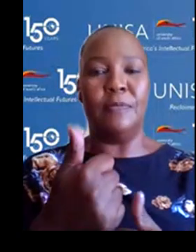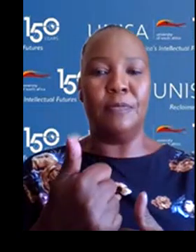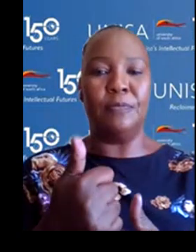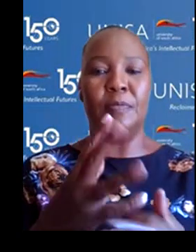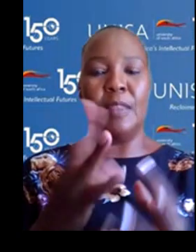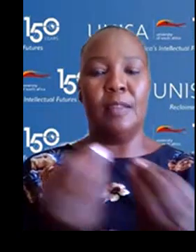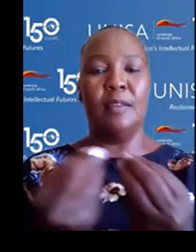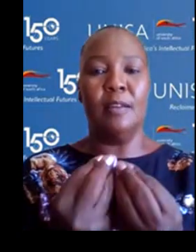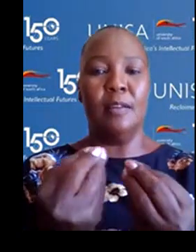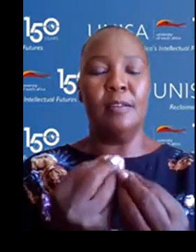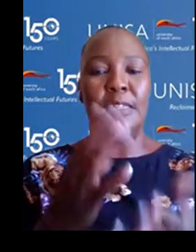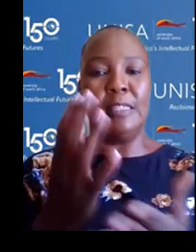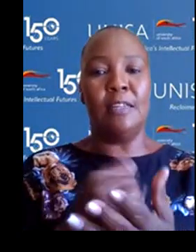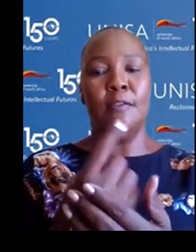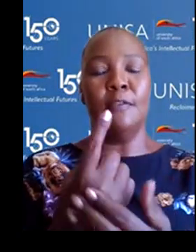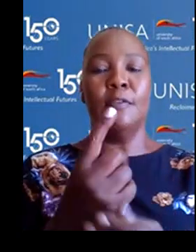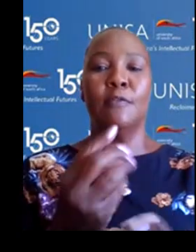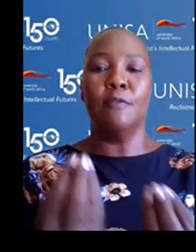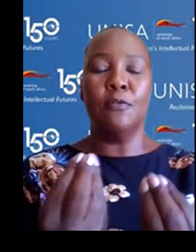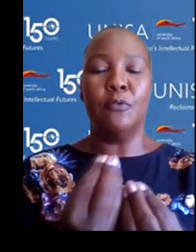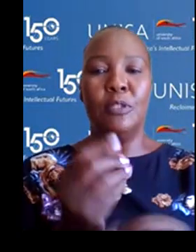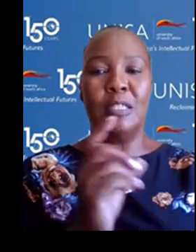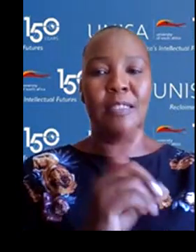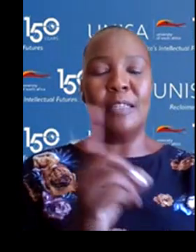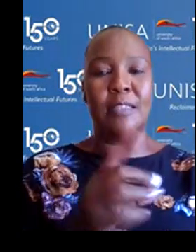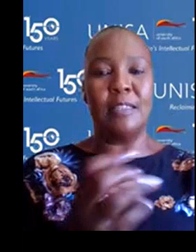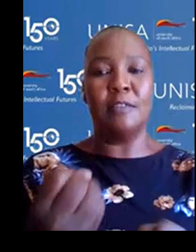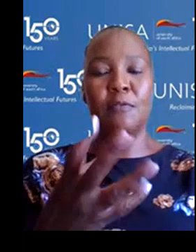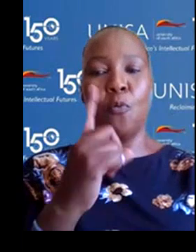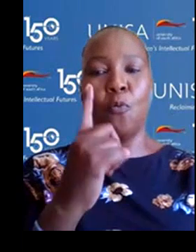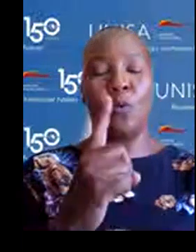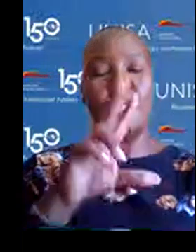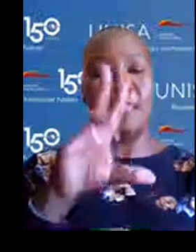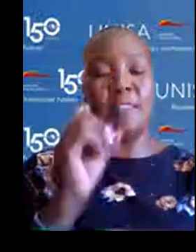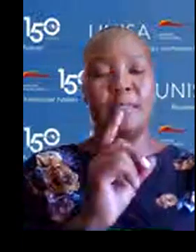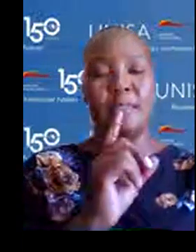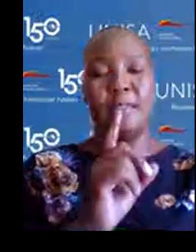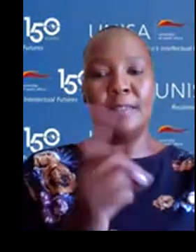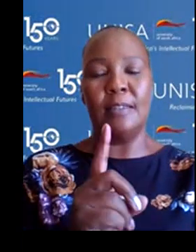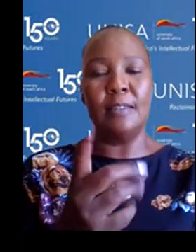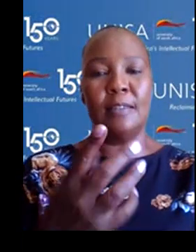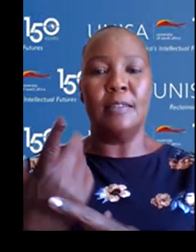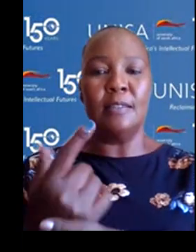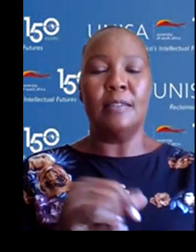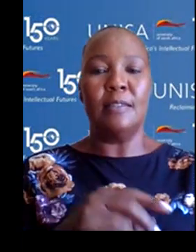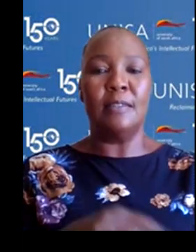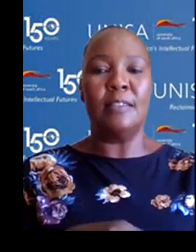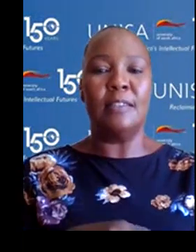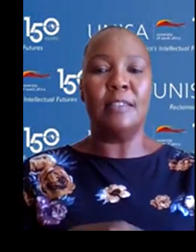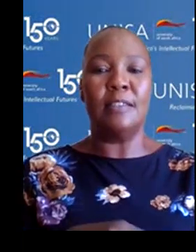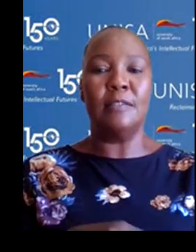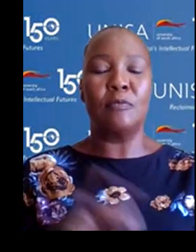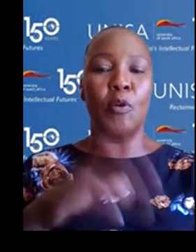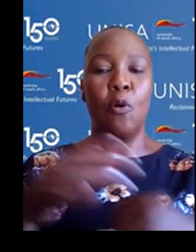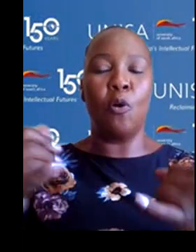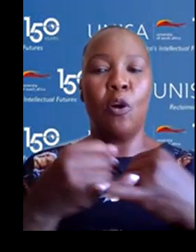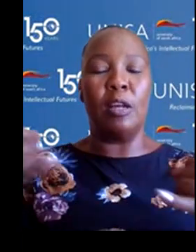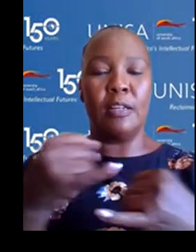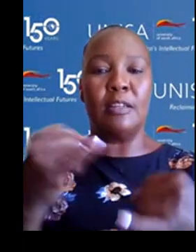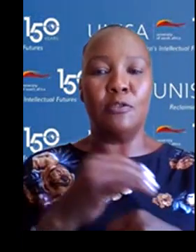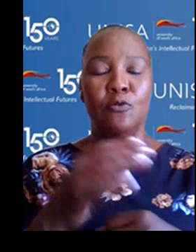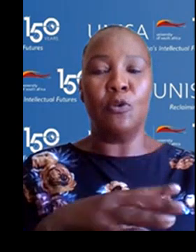I know it does take a few seconds. That's why we're giving you that 180 seconds. These are virtual seconds, so it might not be the